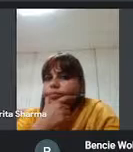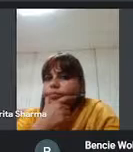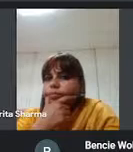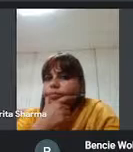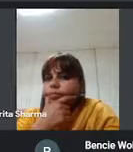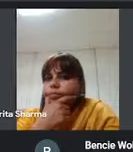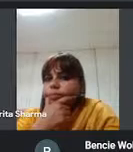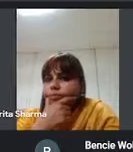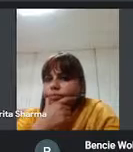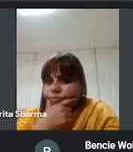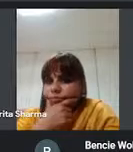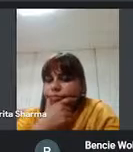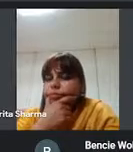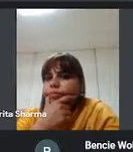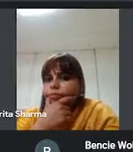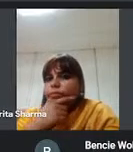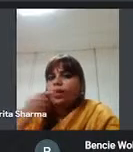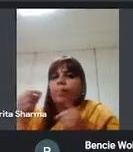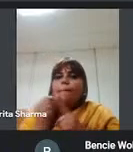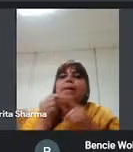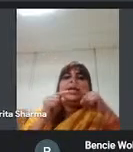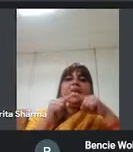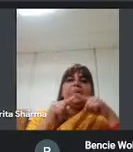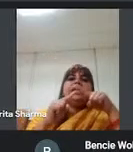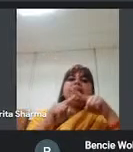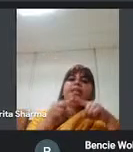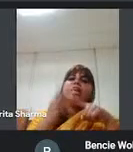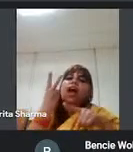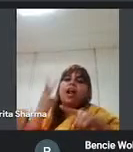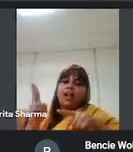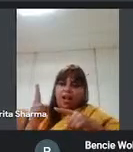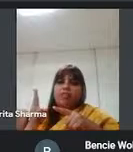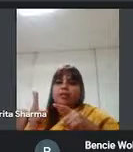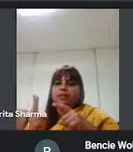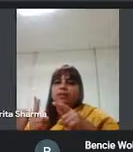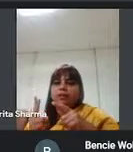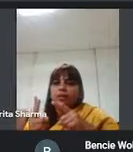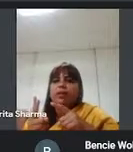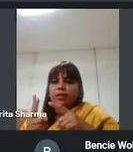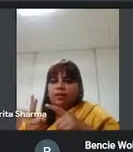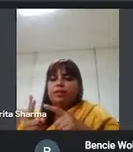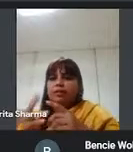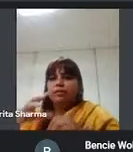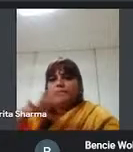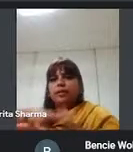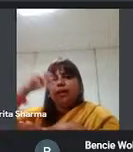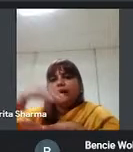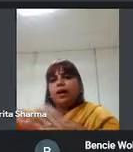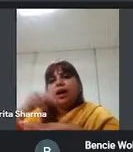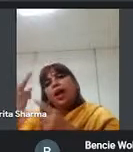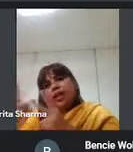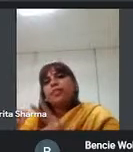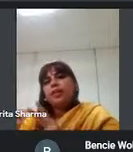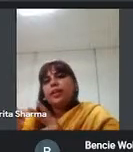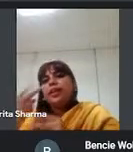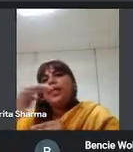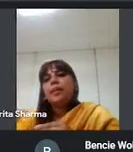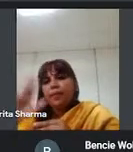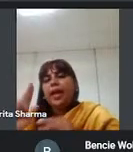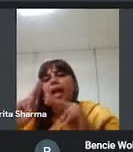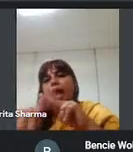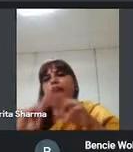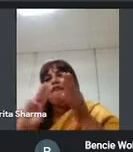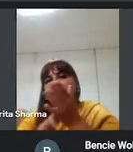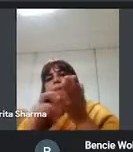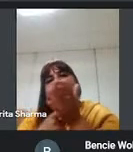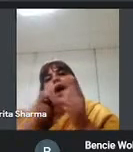studies using PET, which is, I won't give you the translation, it's a different system, but it involves